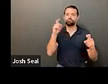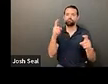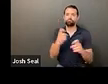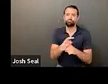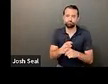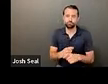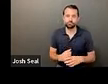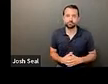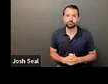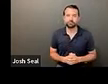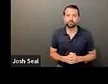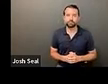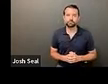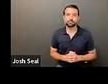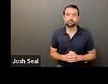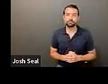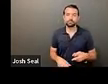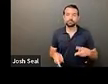So I just shared